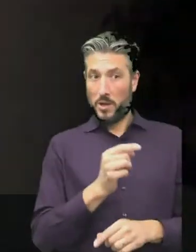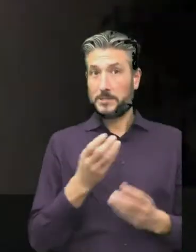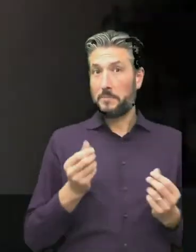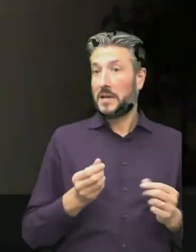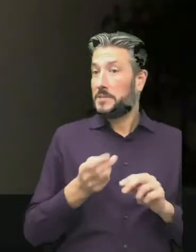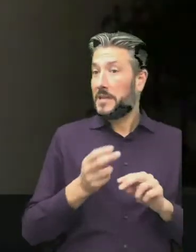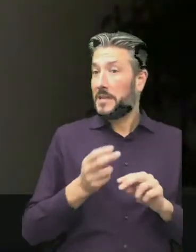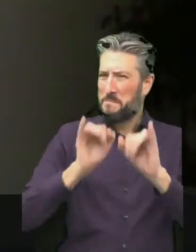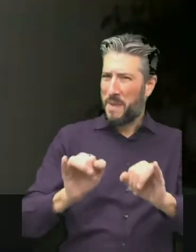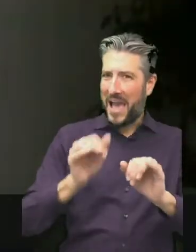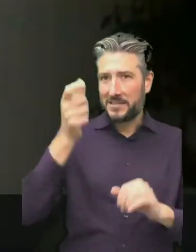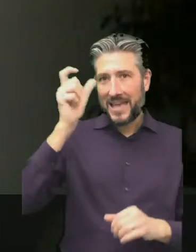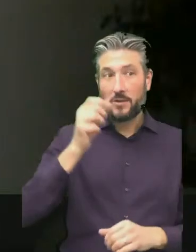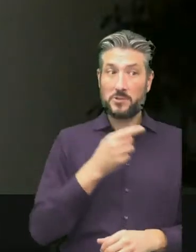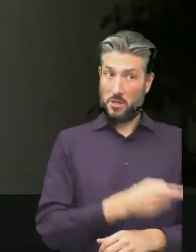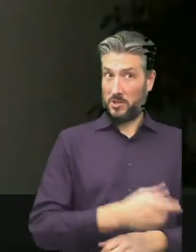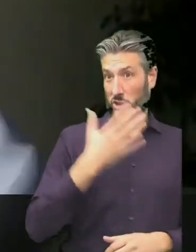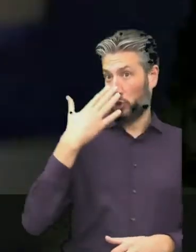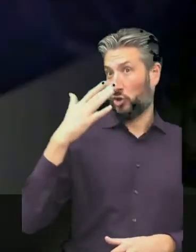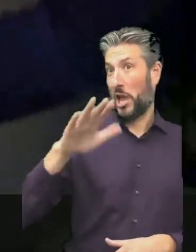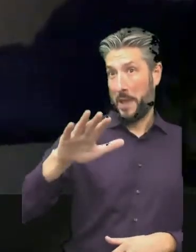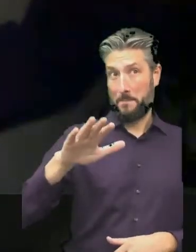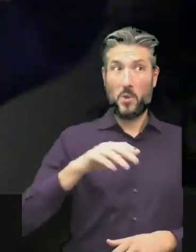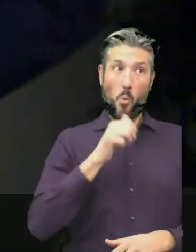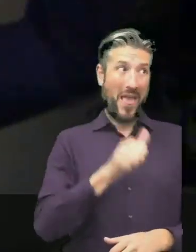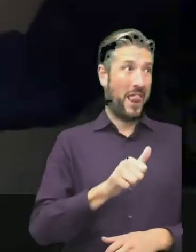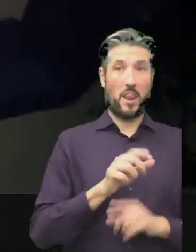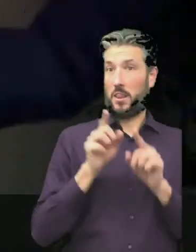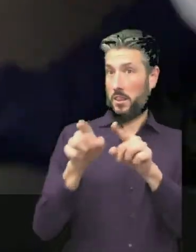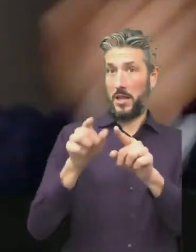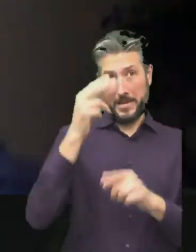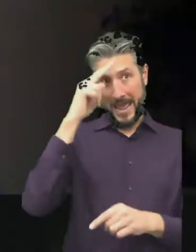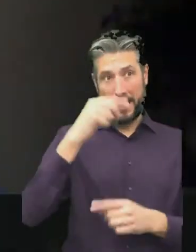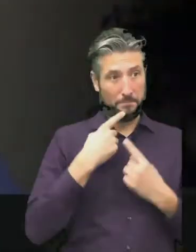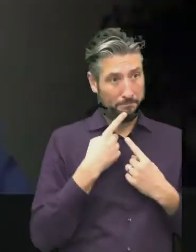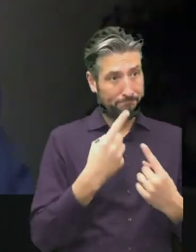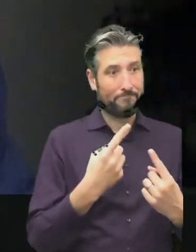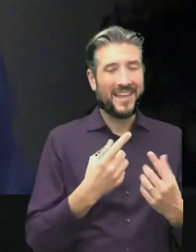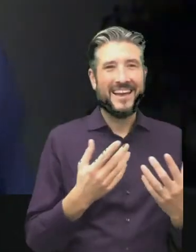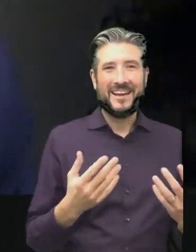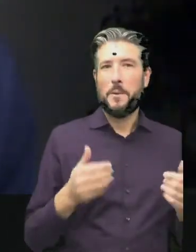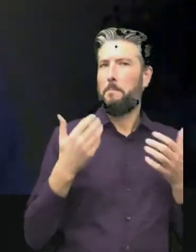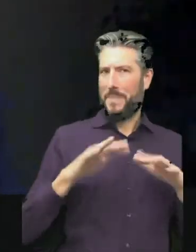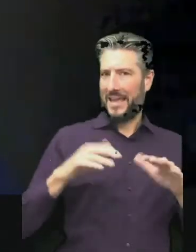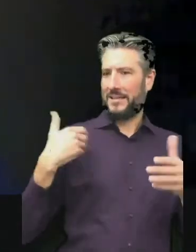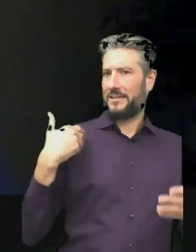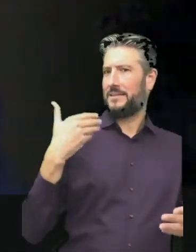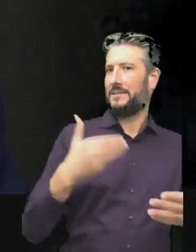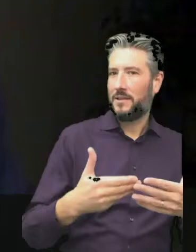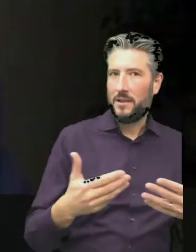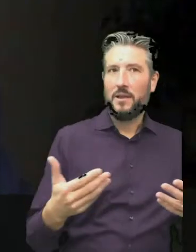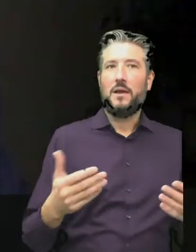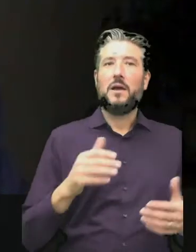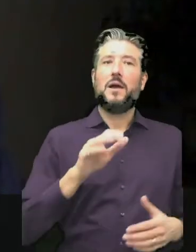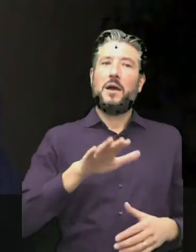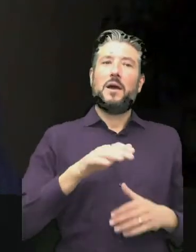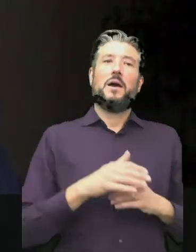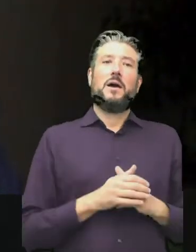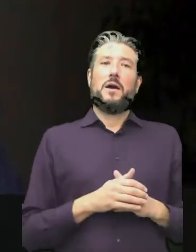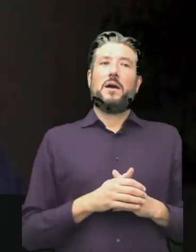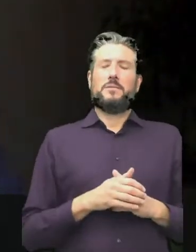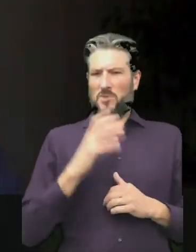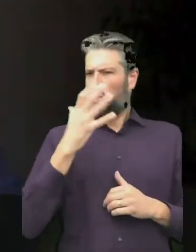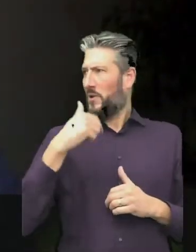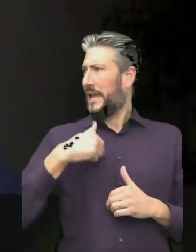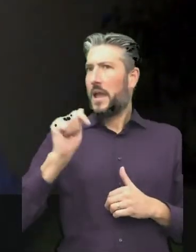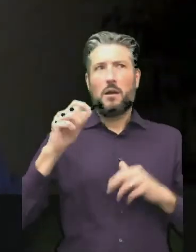and praises good ones. So the light's gone up, so I'm not moving. I'm in City Hall. Apologies for that. And so we need to